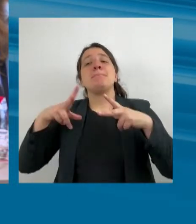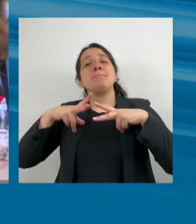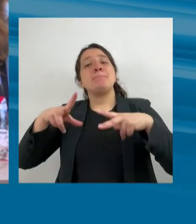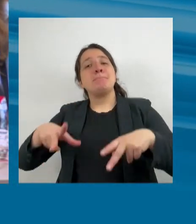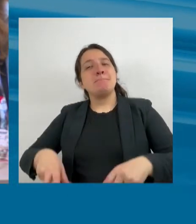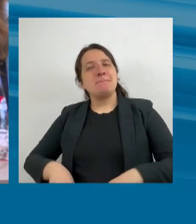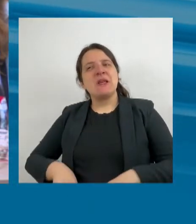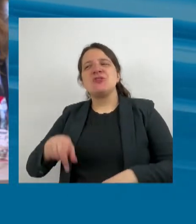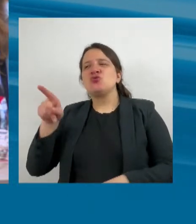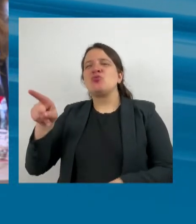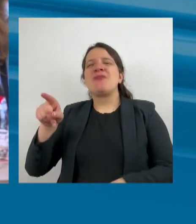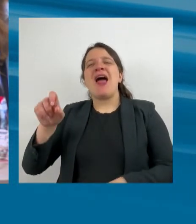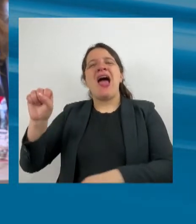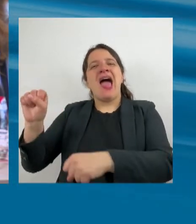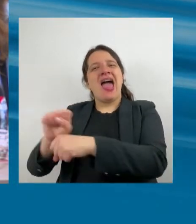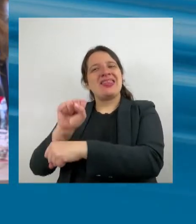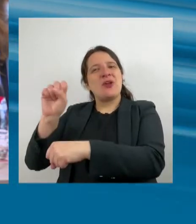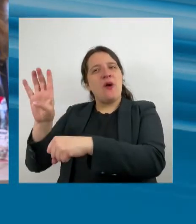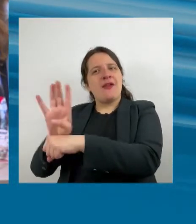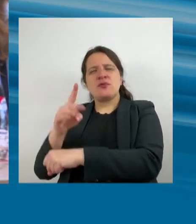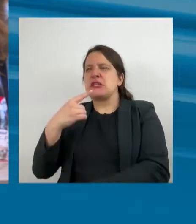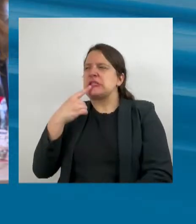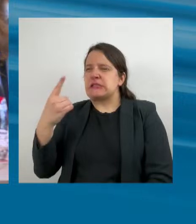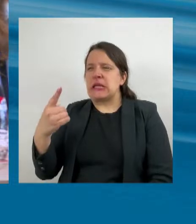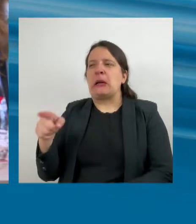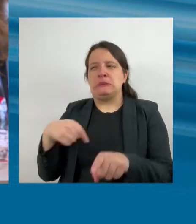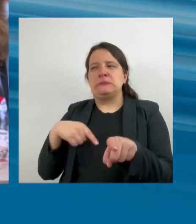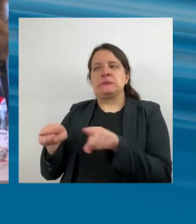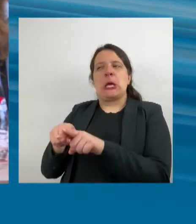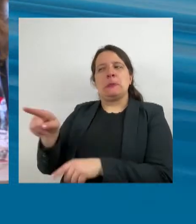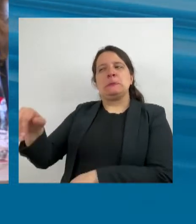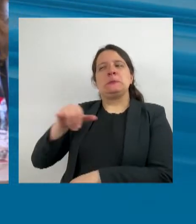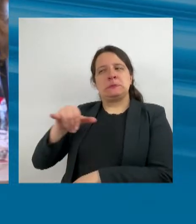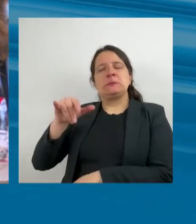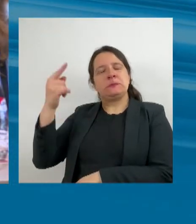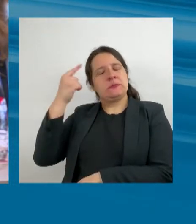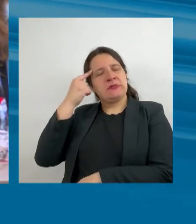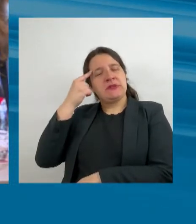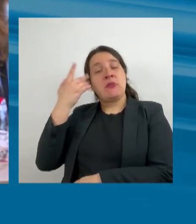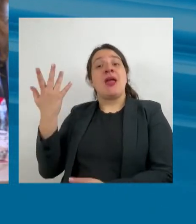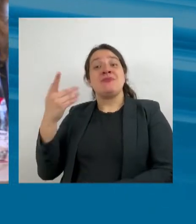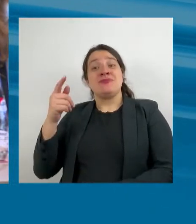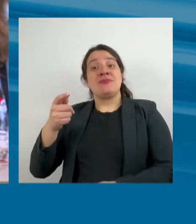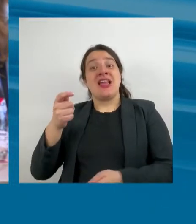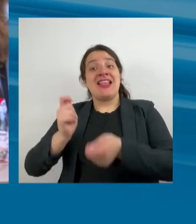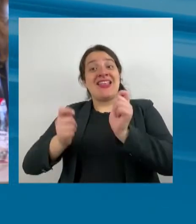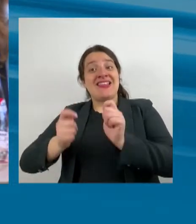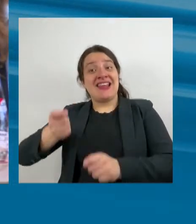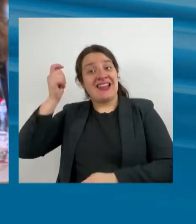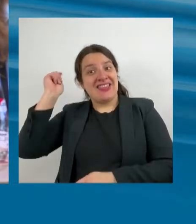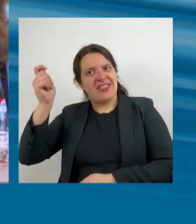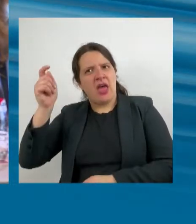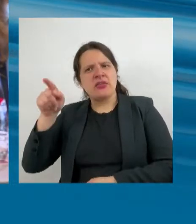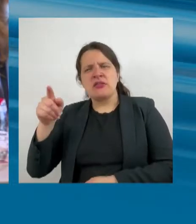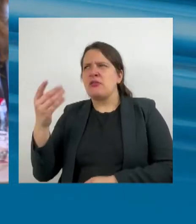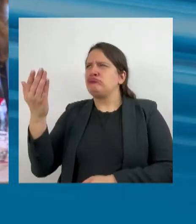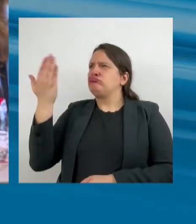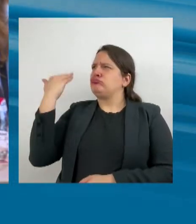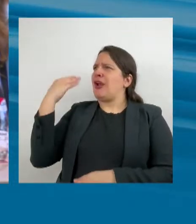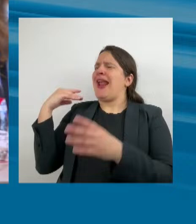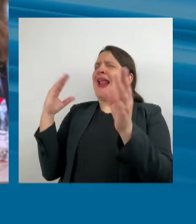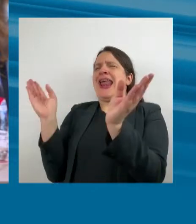Committee and its meeting held in Trinidad last month, providing a forum for the exchange of ideas and